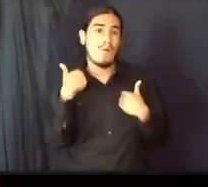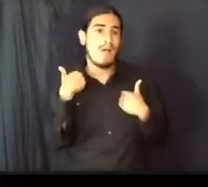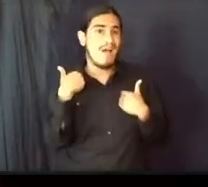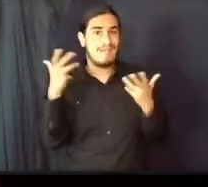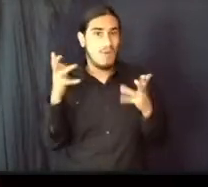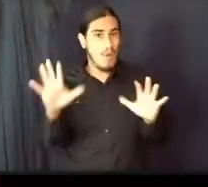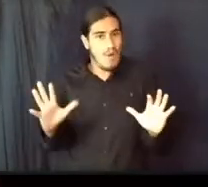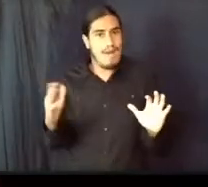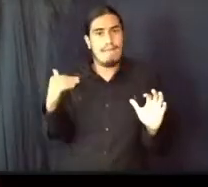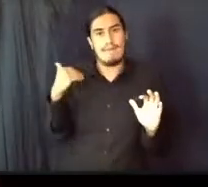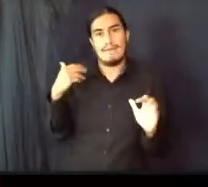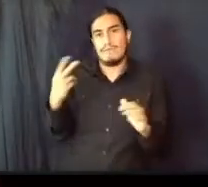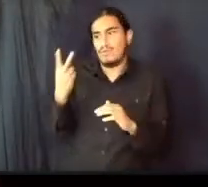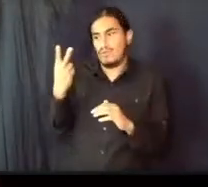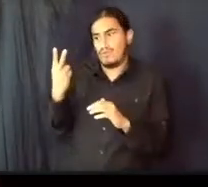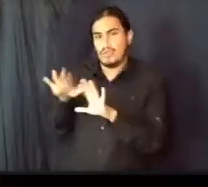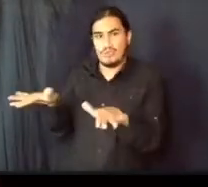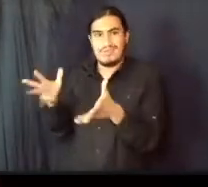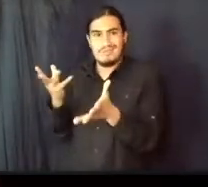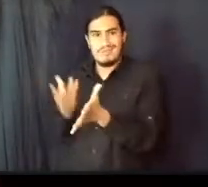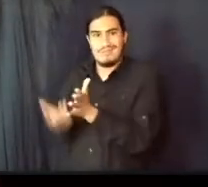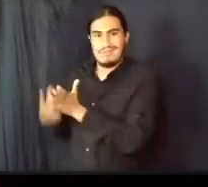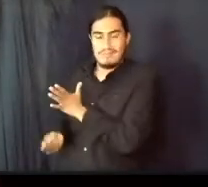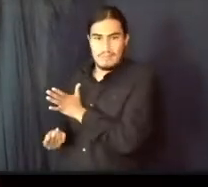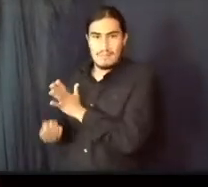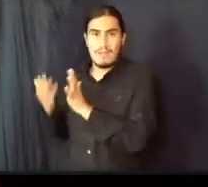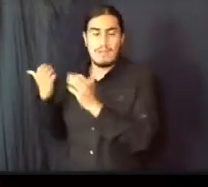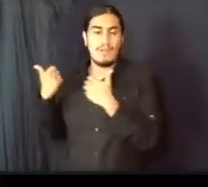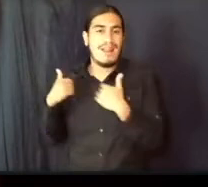crossing the deadly waters of the Mediterranean Sea.